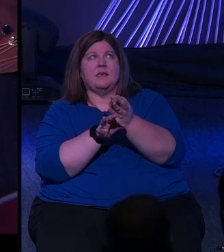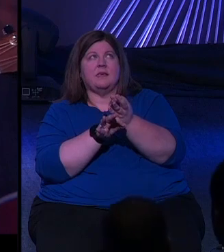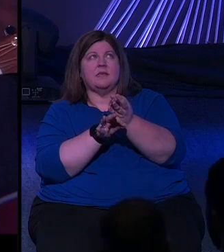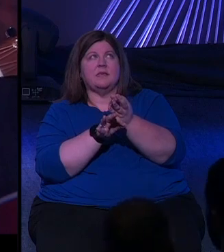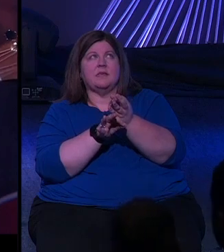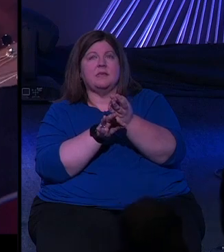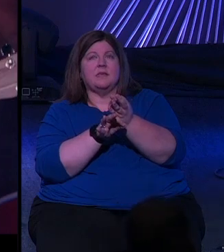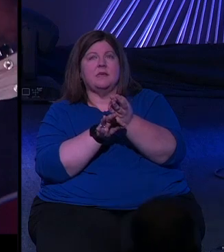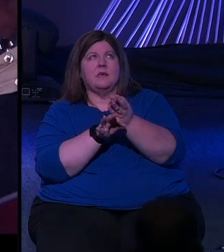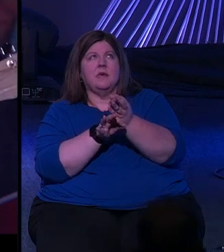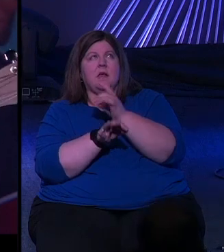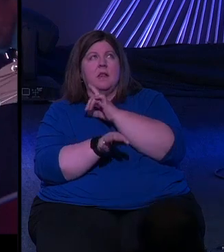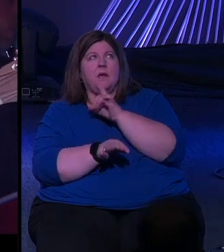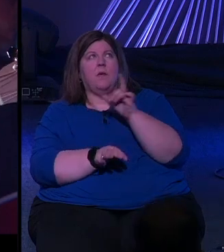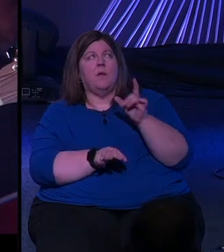faithfulness,